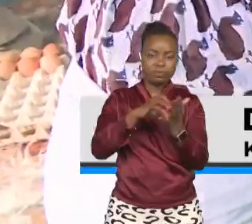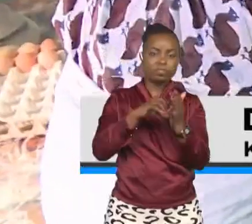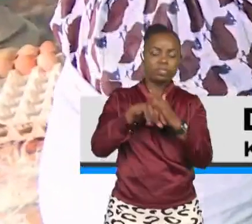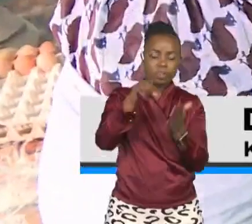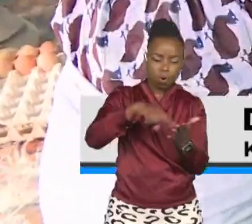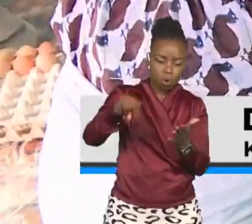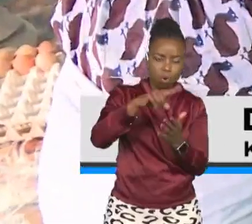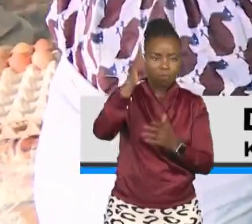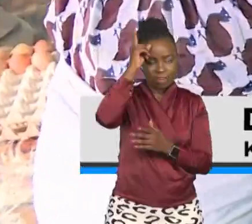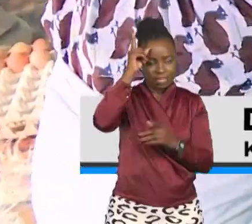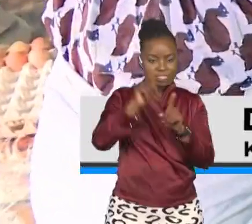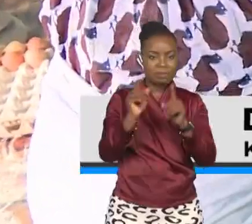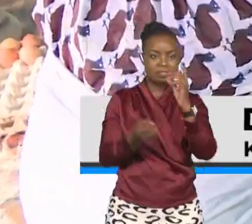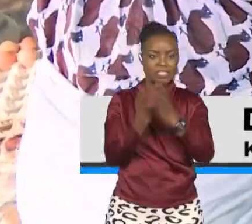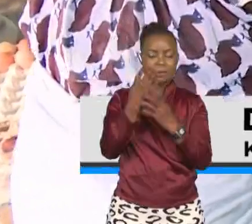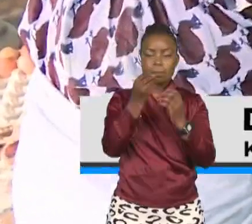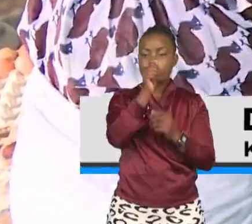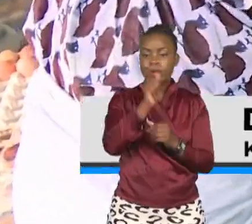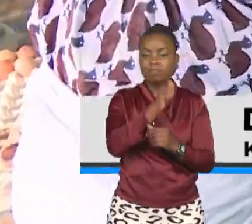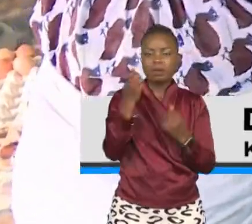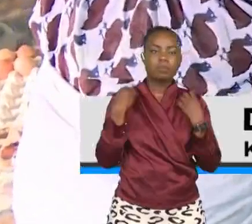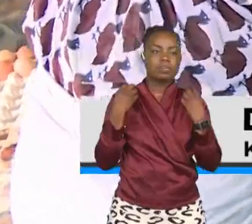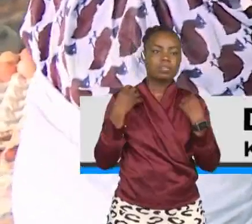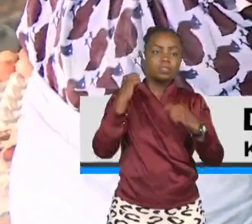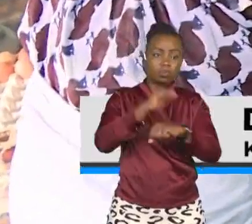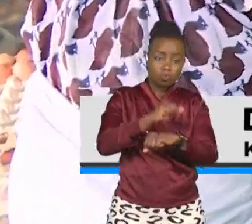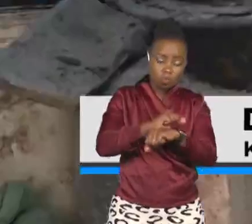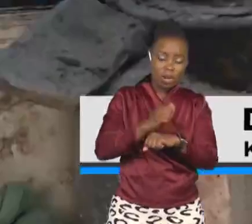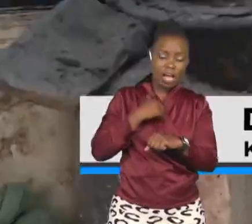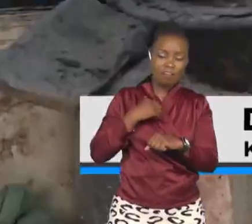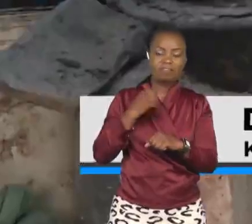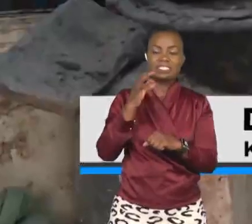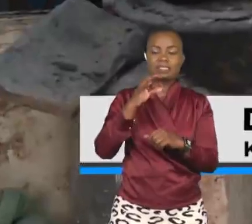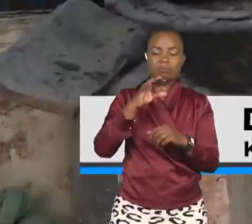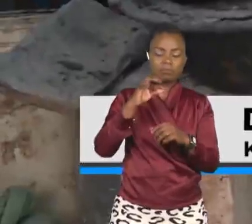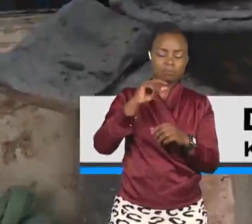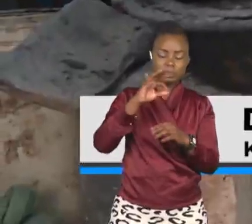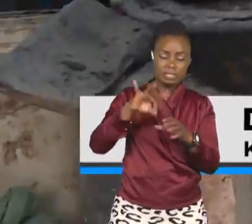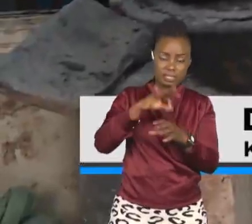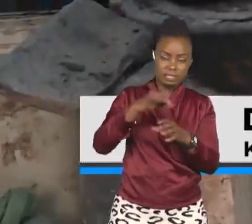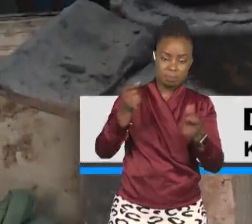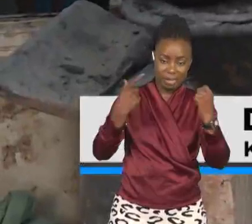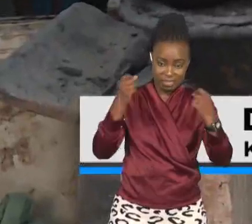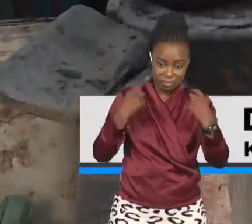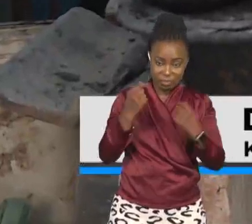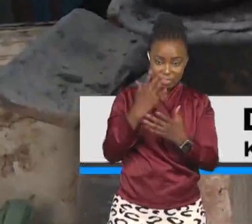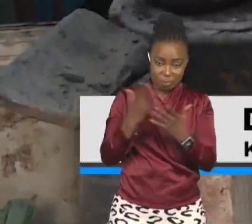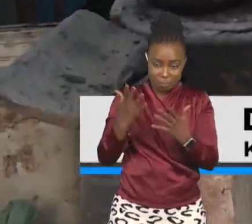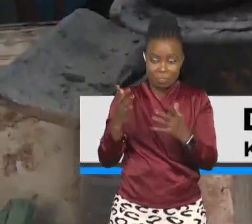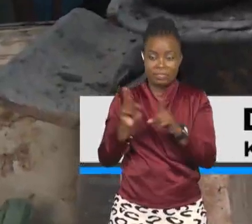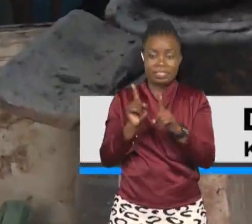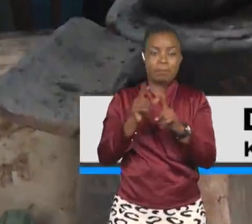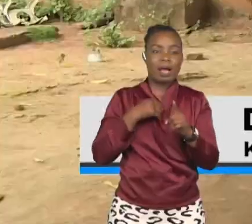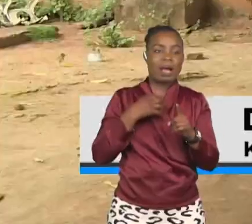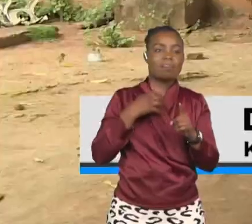up private practices. The school, bordered on one side by a teak plantation, features a large central courtyard with a giant mango tree,